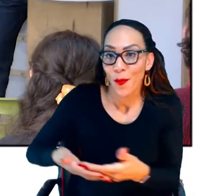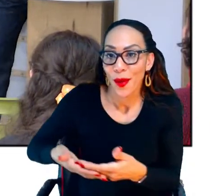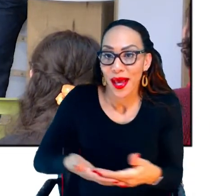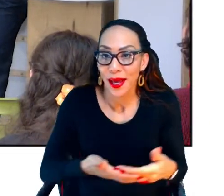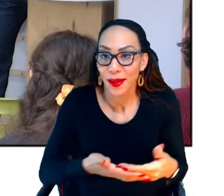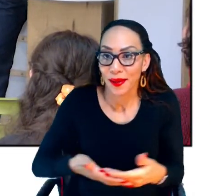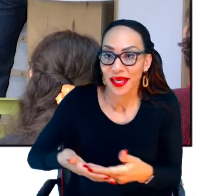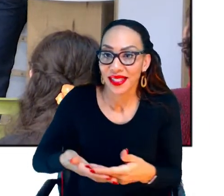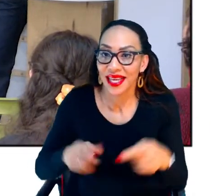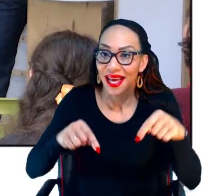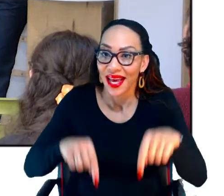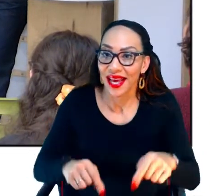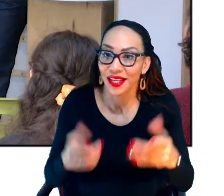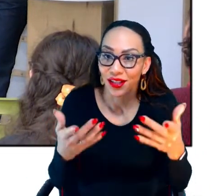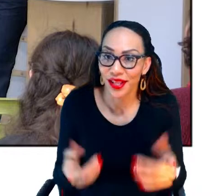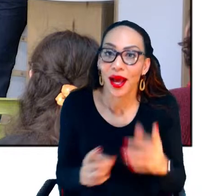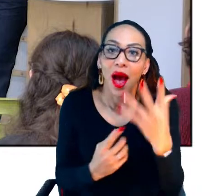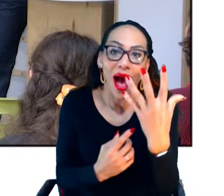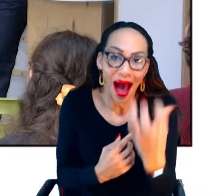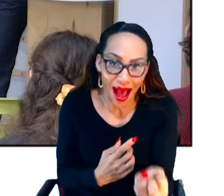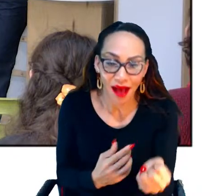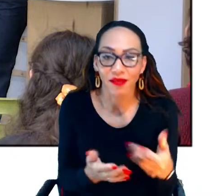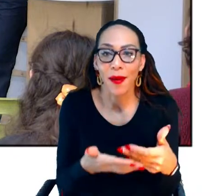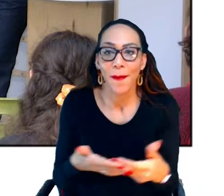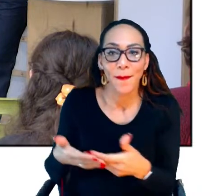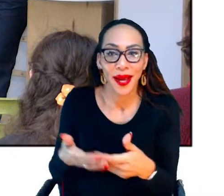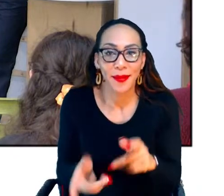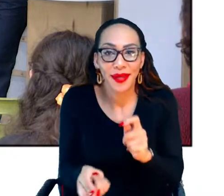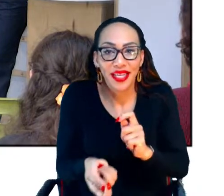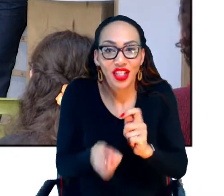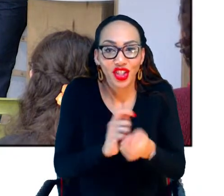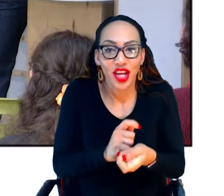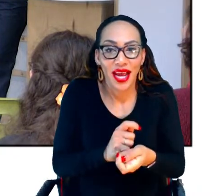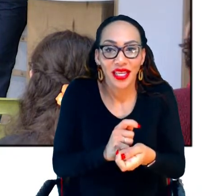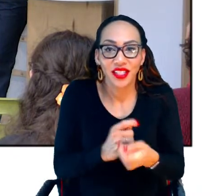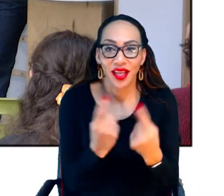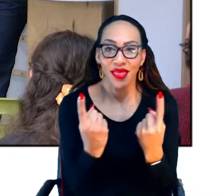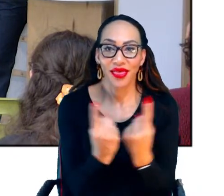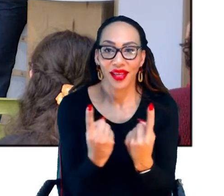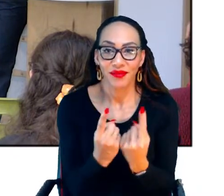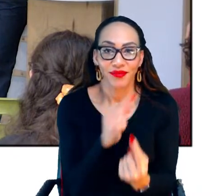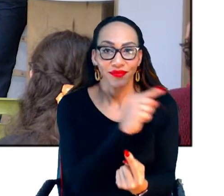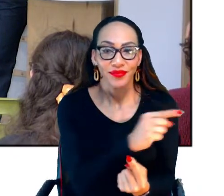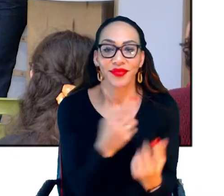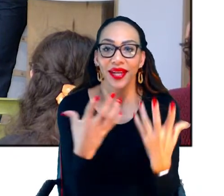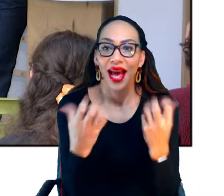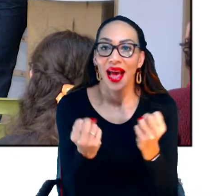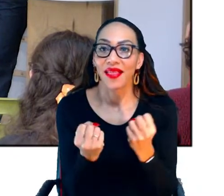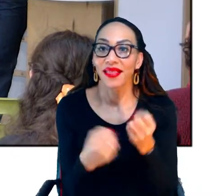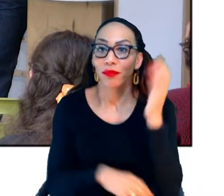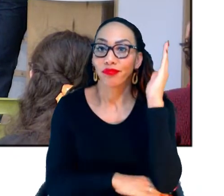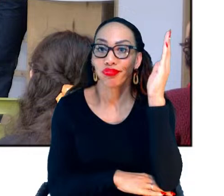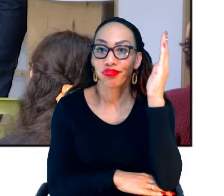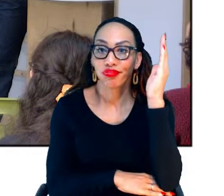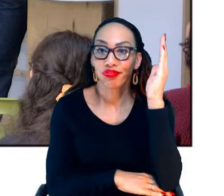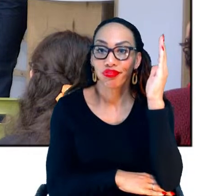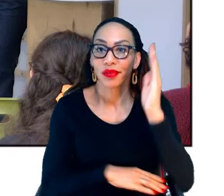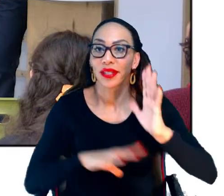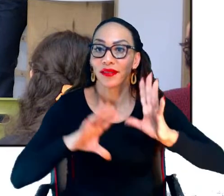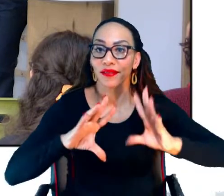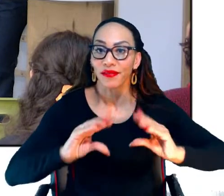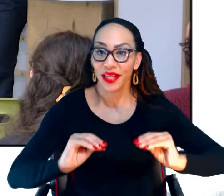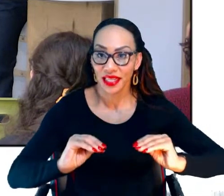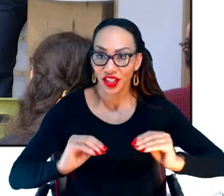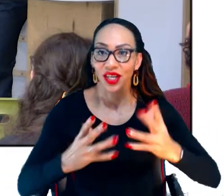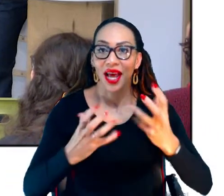baby change in the corridor over there next to the kitchen. There will be Q&A at the end of the talk, so if you're watching online, please pop your questions into